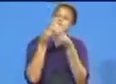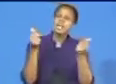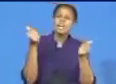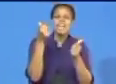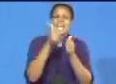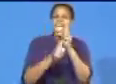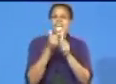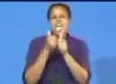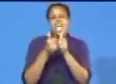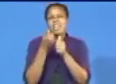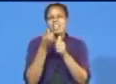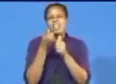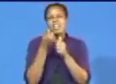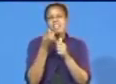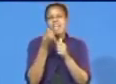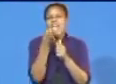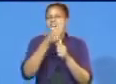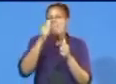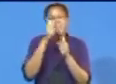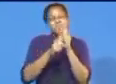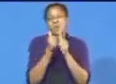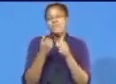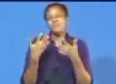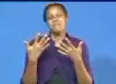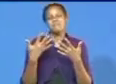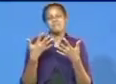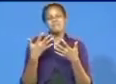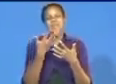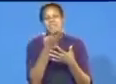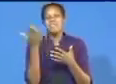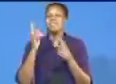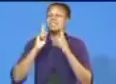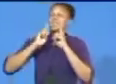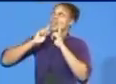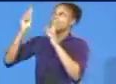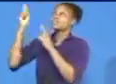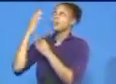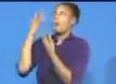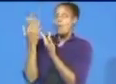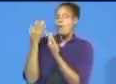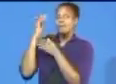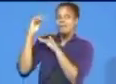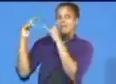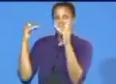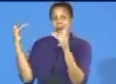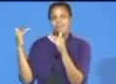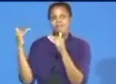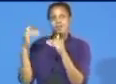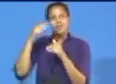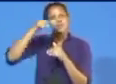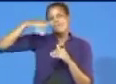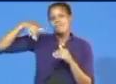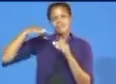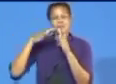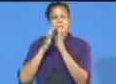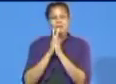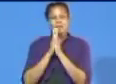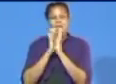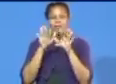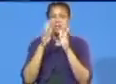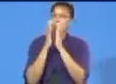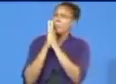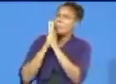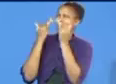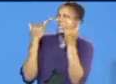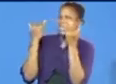there is an answer in heaven for a prayer that you have not yet prayed. Can you pray that prayer today? How